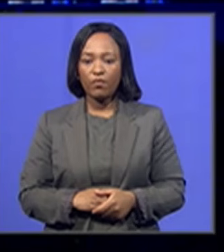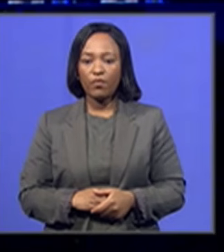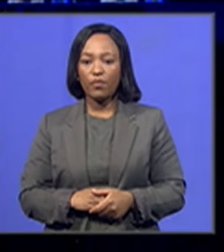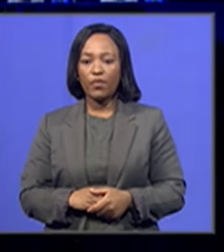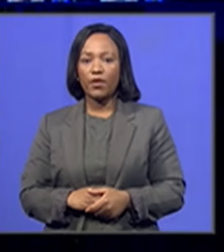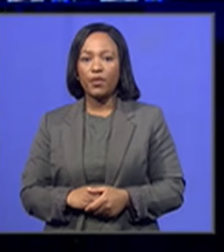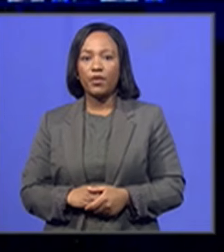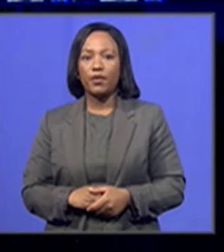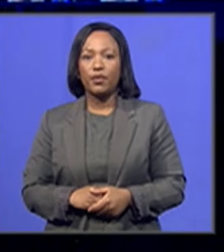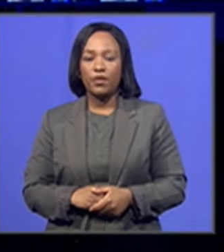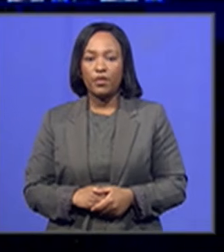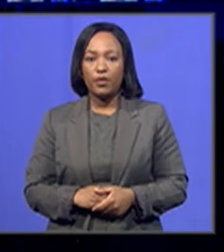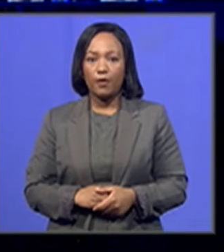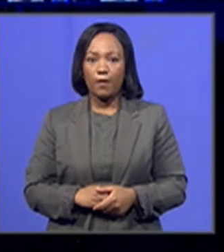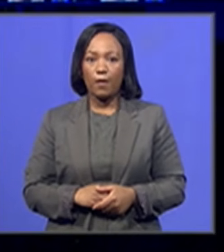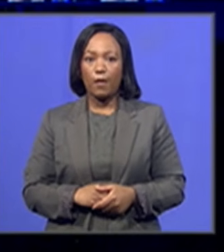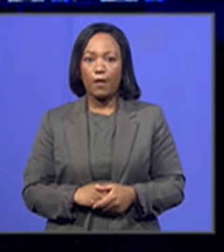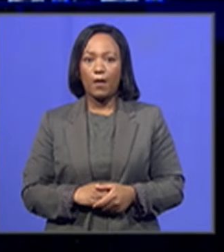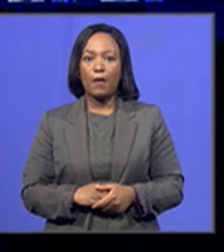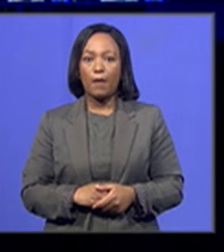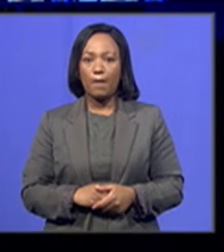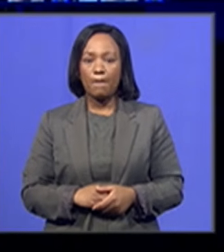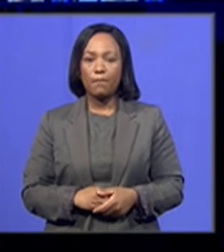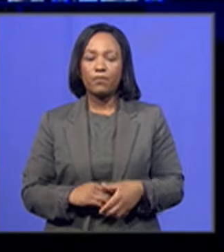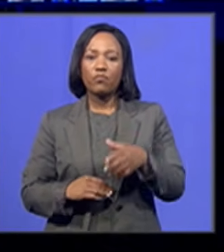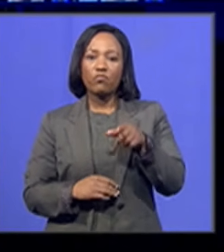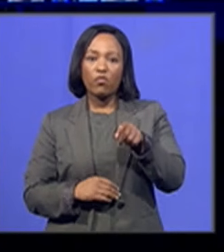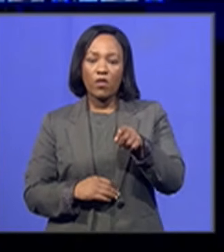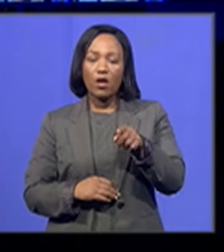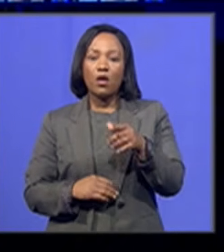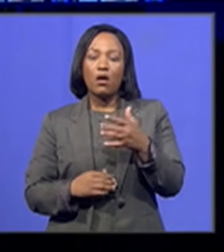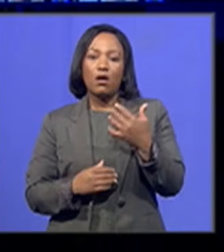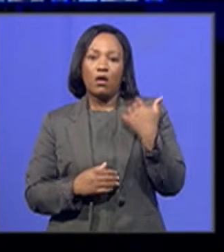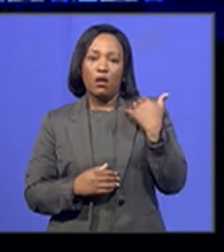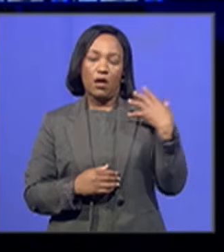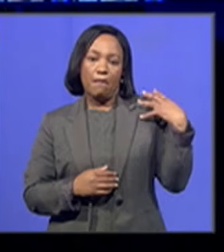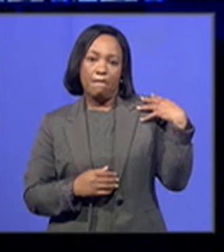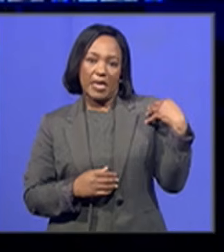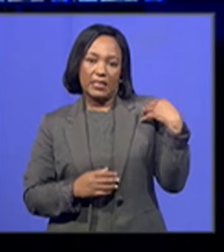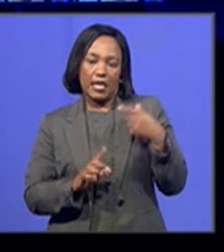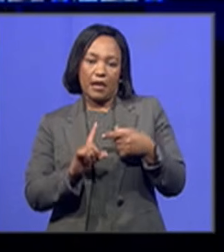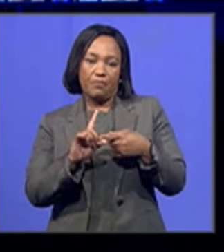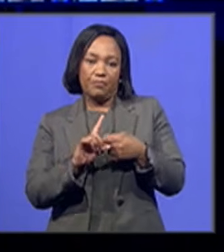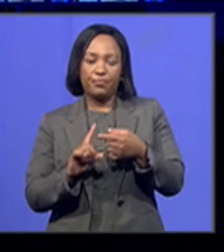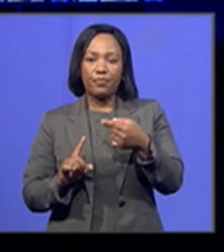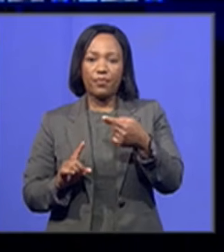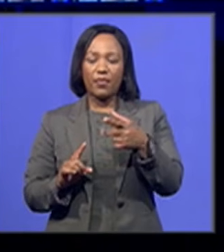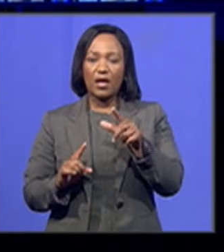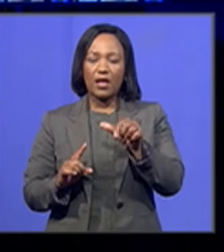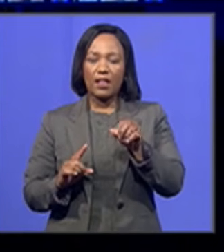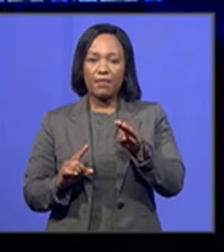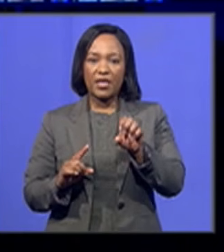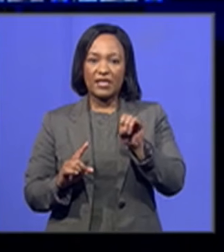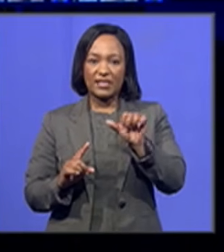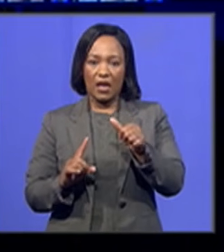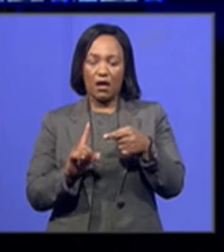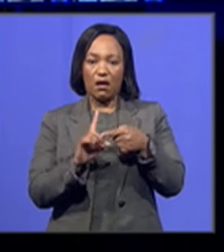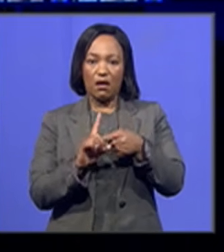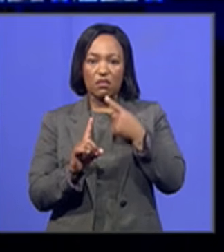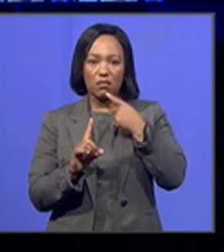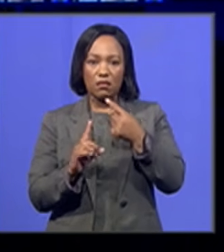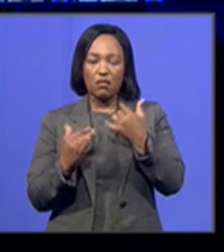Moralo wa molao mmusong wa lehae o ileng wa kengwa tshebetsong ke letona la mebuso ya mahae boemong ba naha e leng Velenkosini Hlabisa o bonahala o